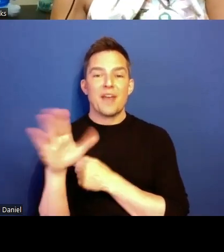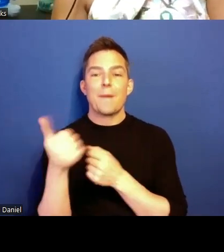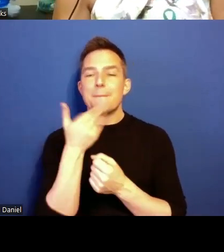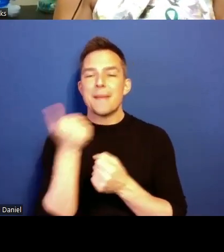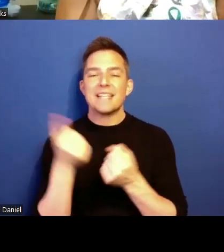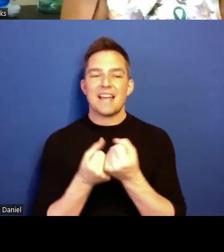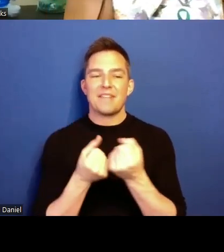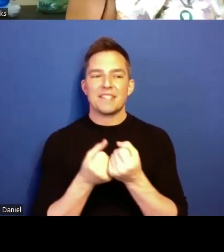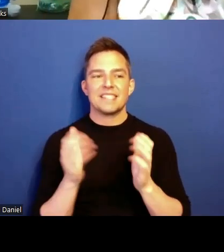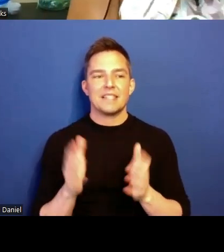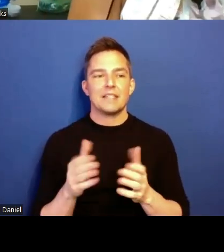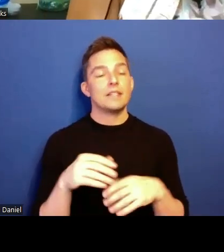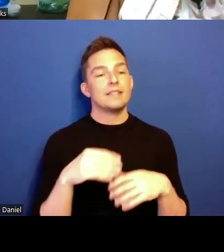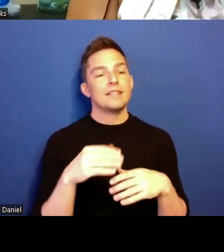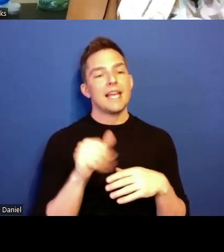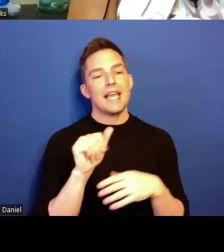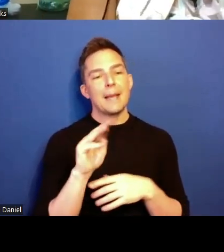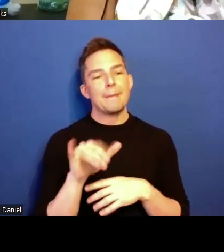Amy.